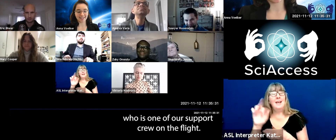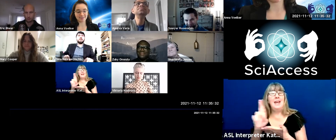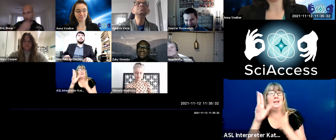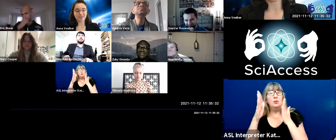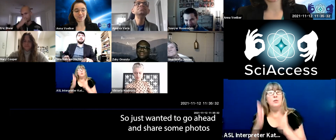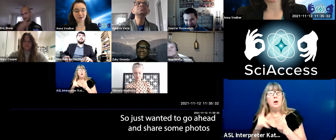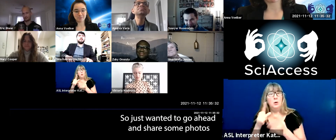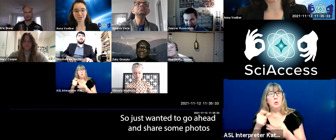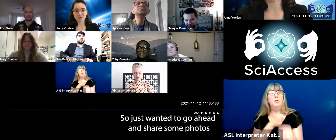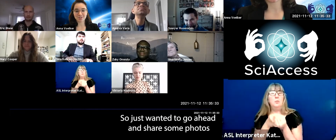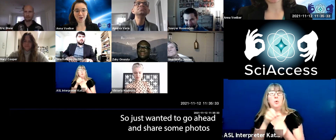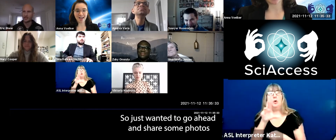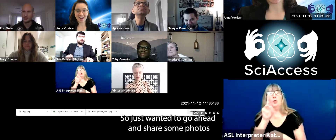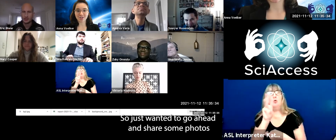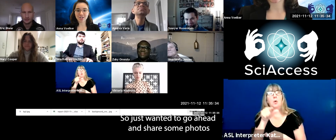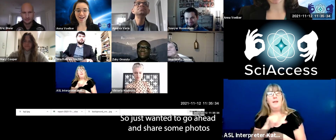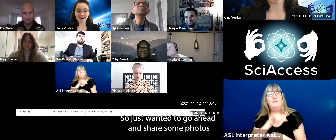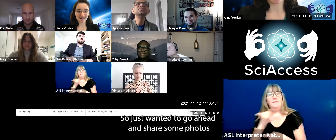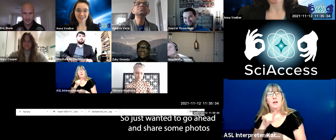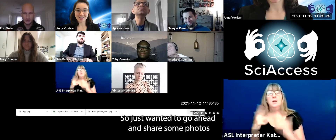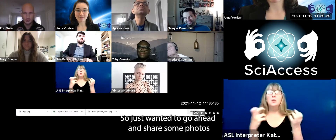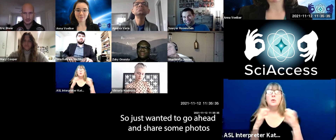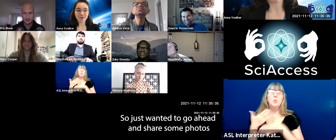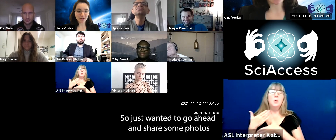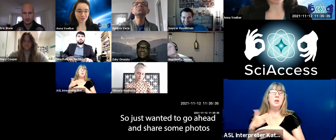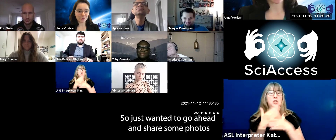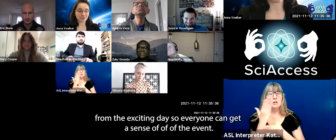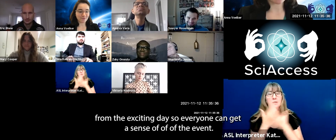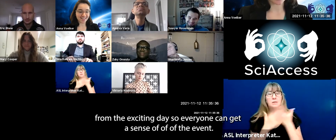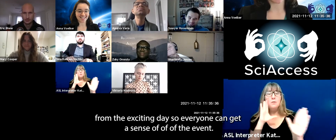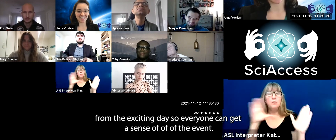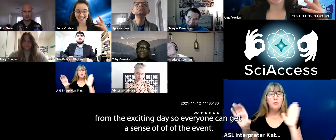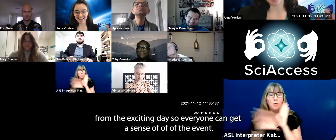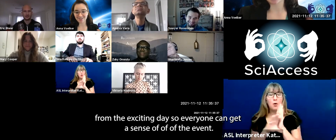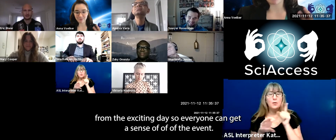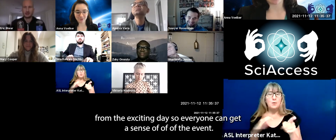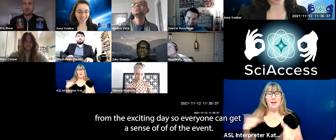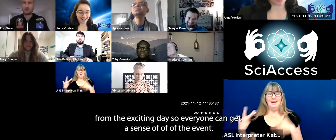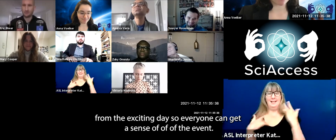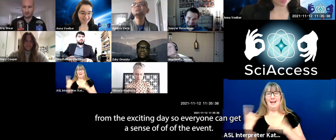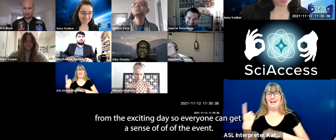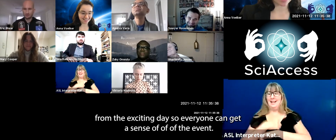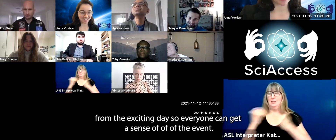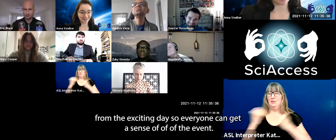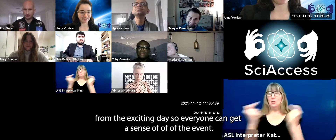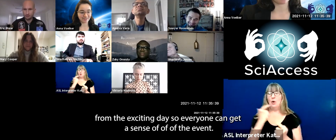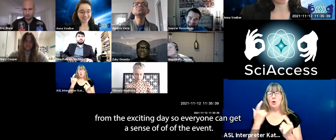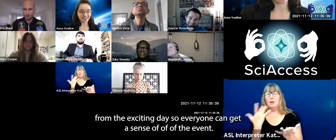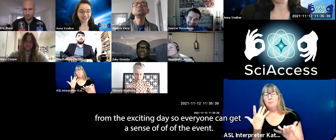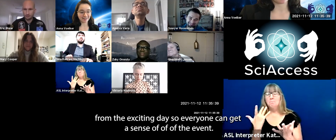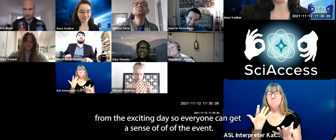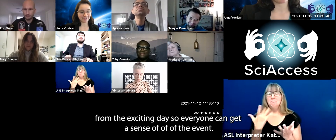the flight. So just wanted to go ahead and share some photos from the exciting day so everyone can get a sense